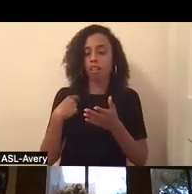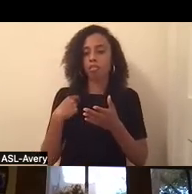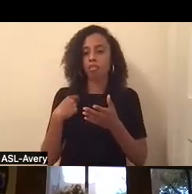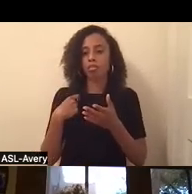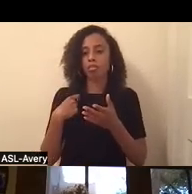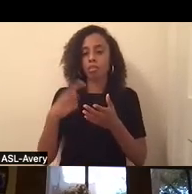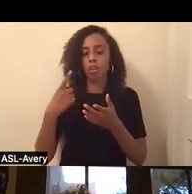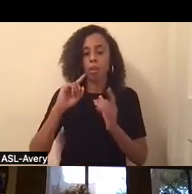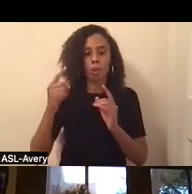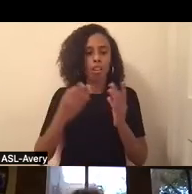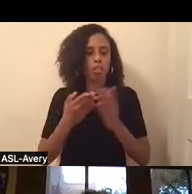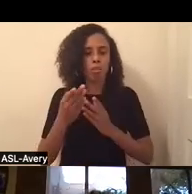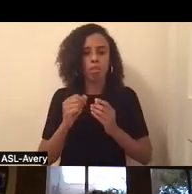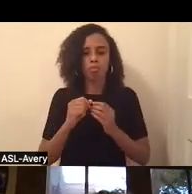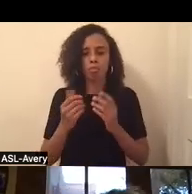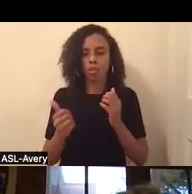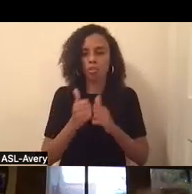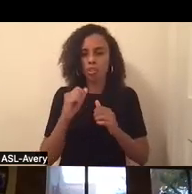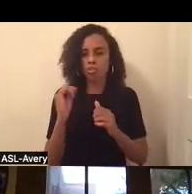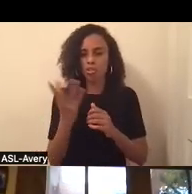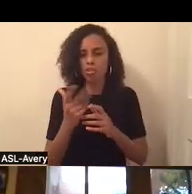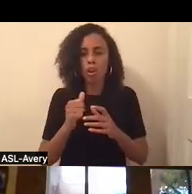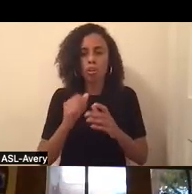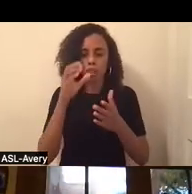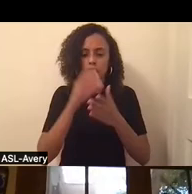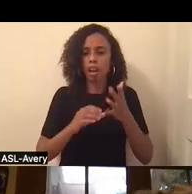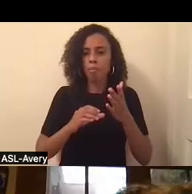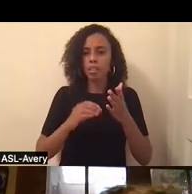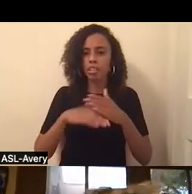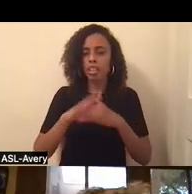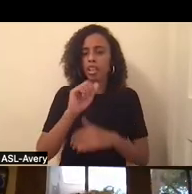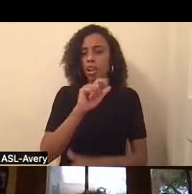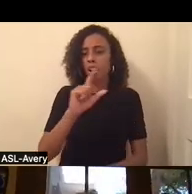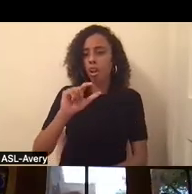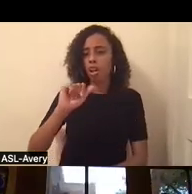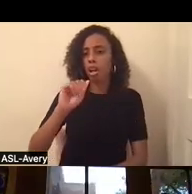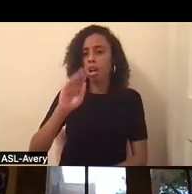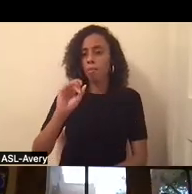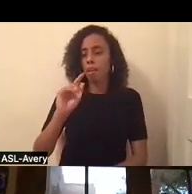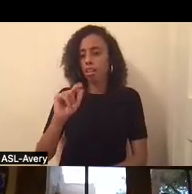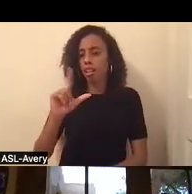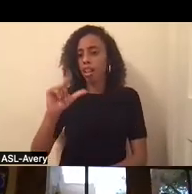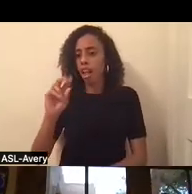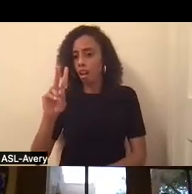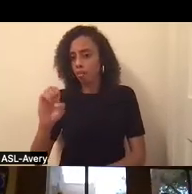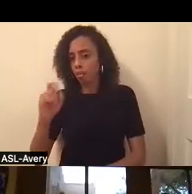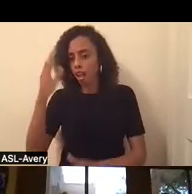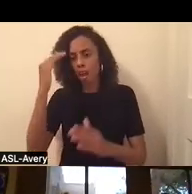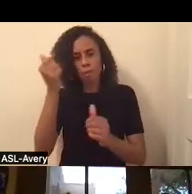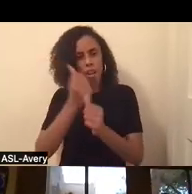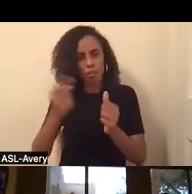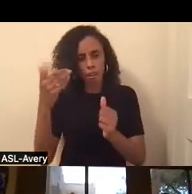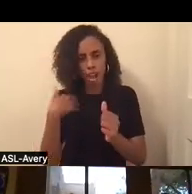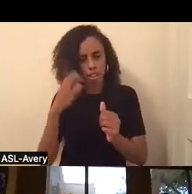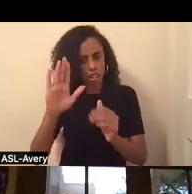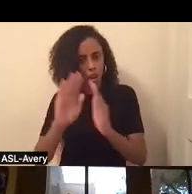several chapters of All About Love. I hope everyone has their book, All About Love. This is what we're